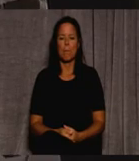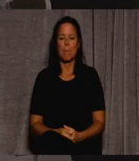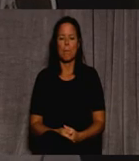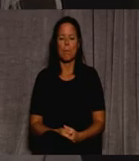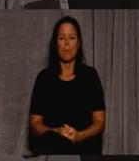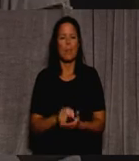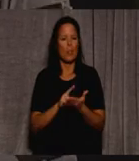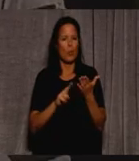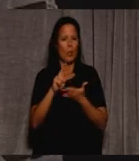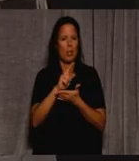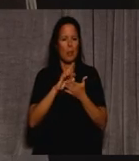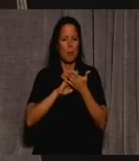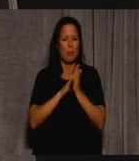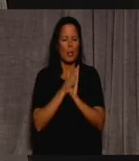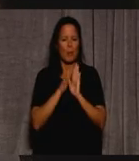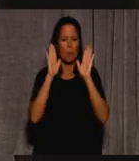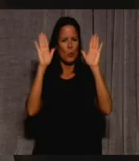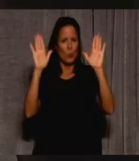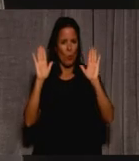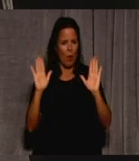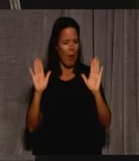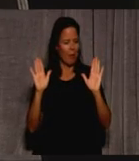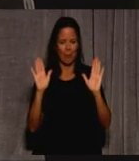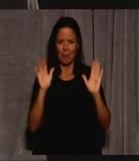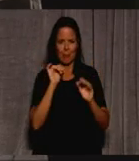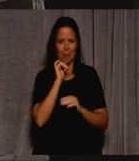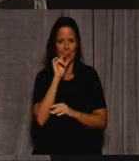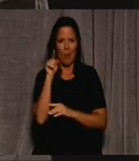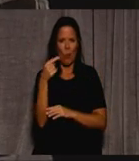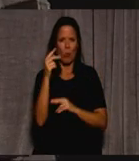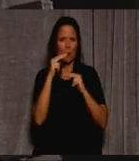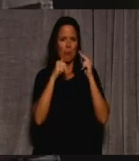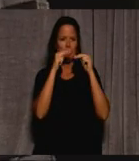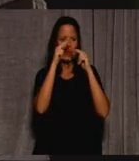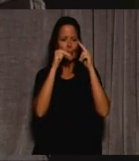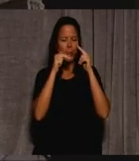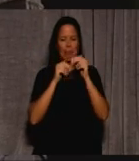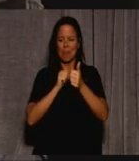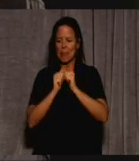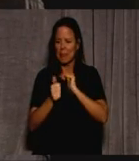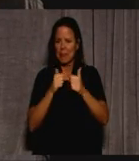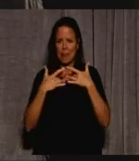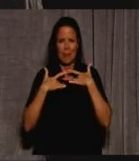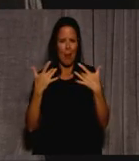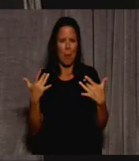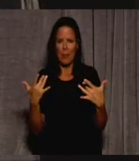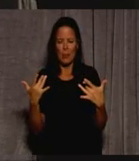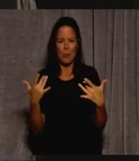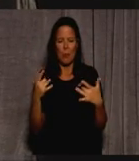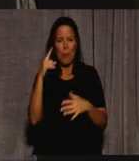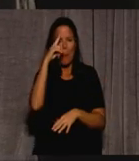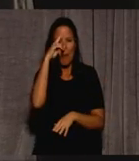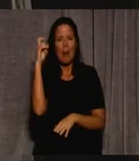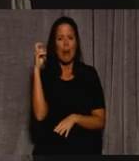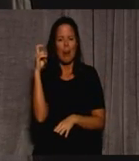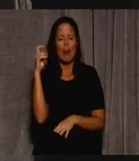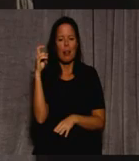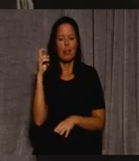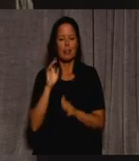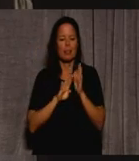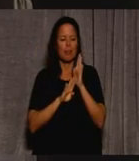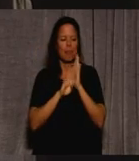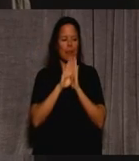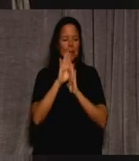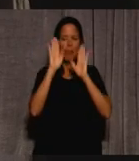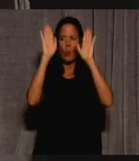A university becomes great, not because of buildings or athletic accomplishment, but because it develops